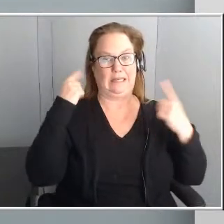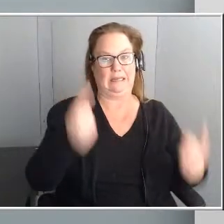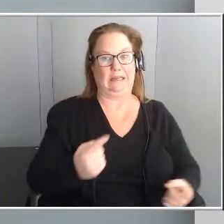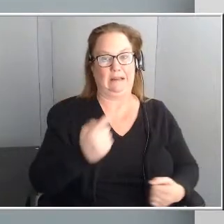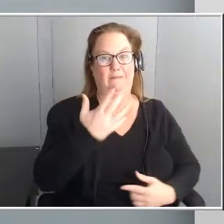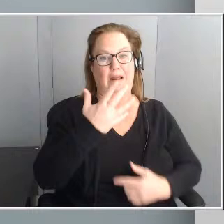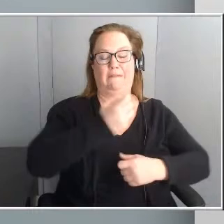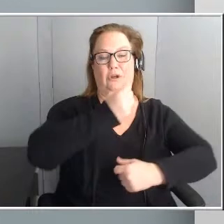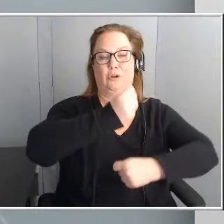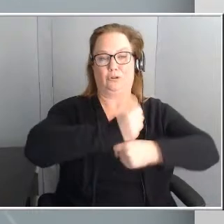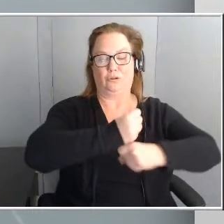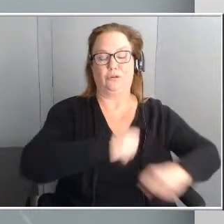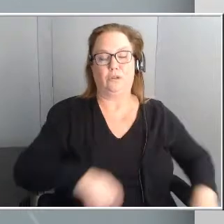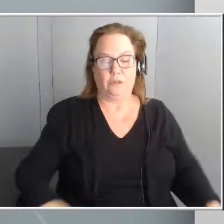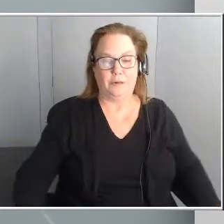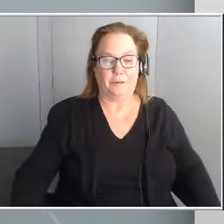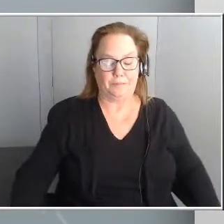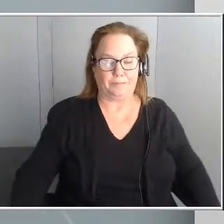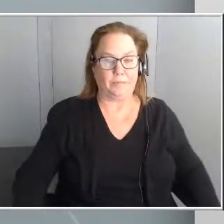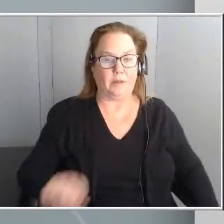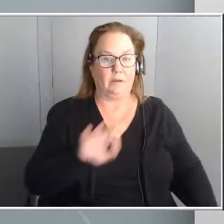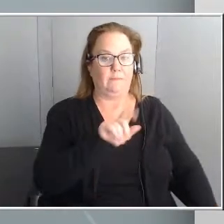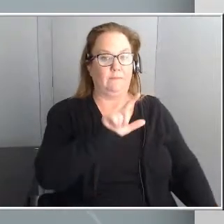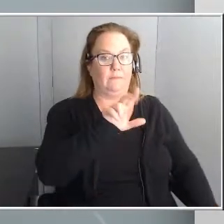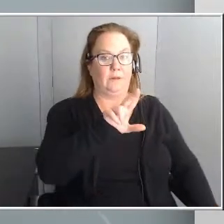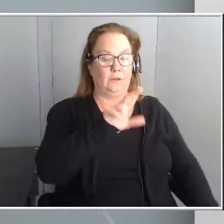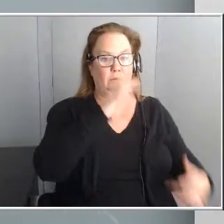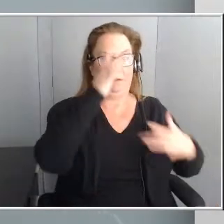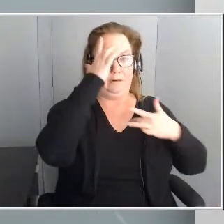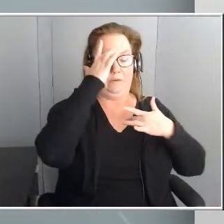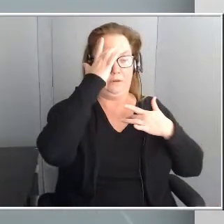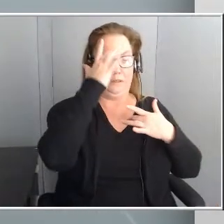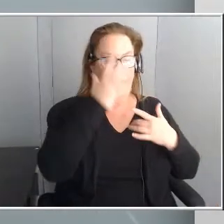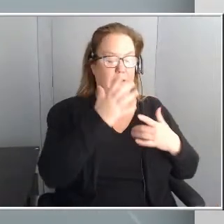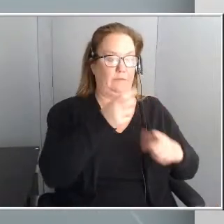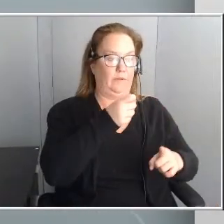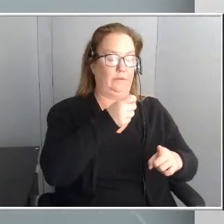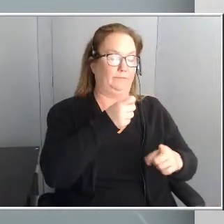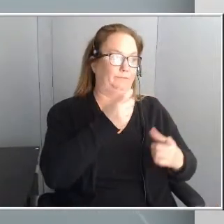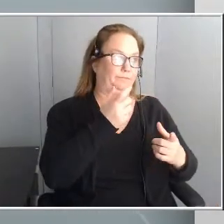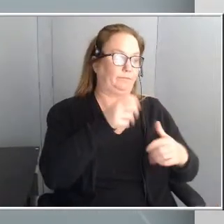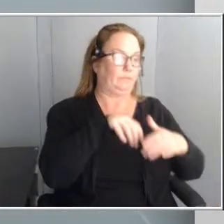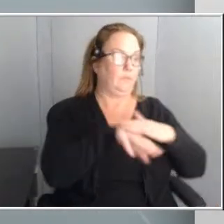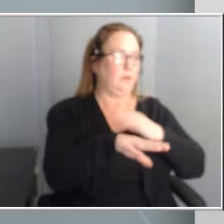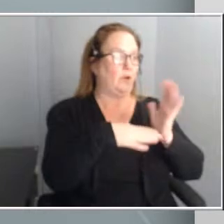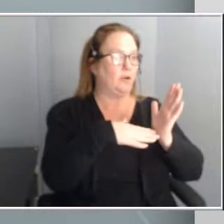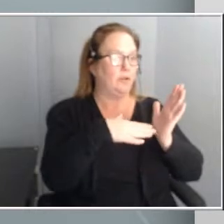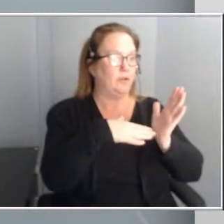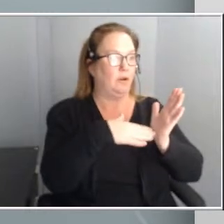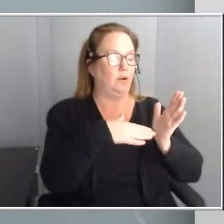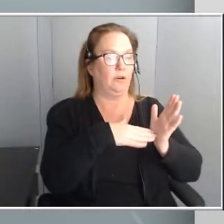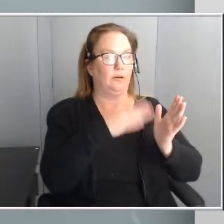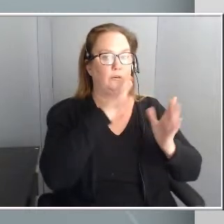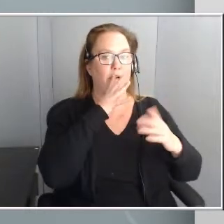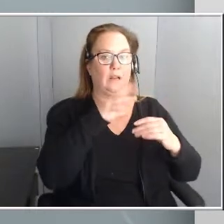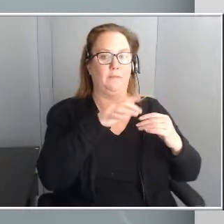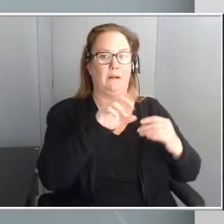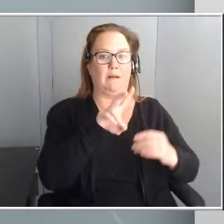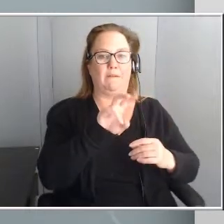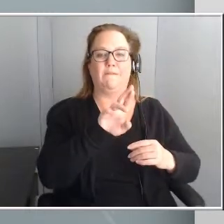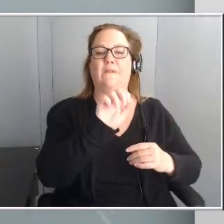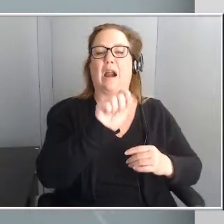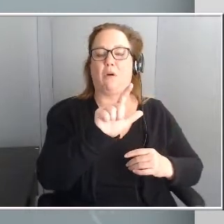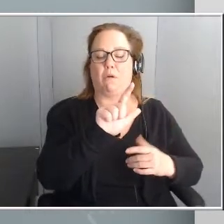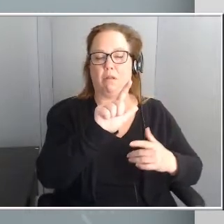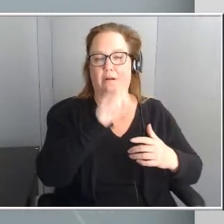seasons. When it comes to influenza-like illness, if you've ever gone to the doctor and you're talking about a viral infection,